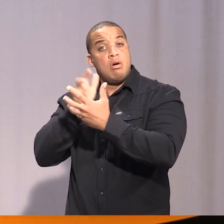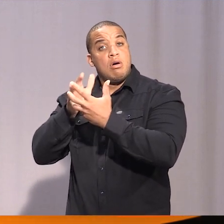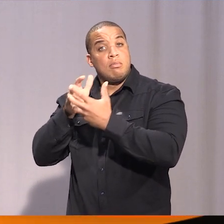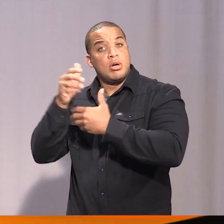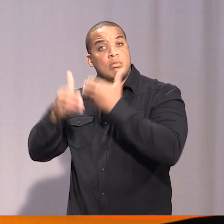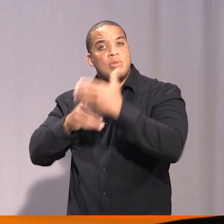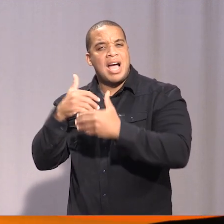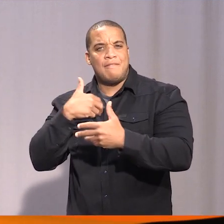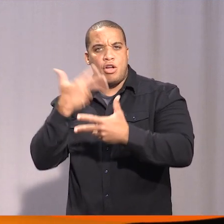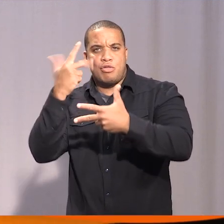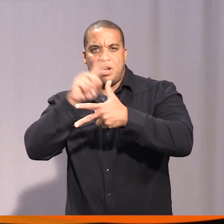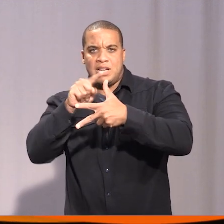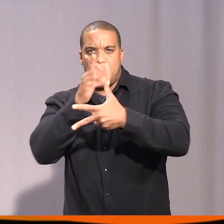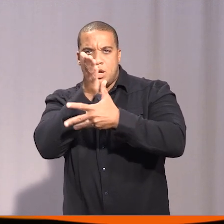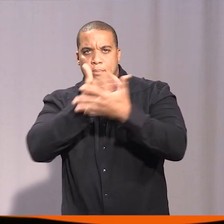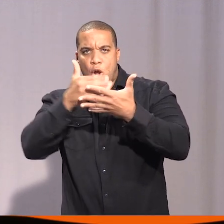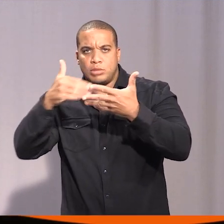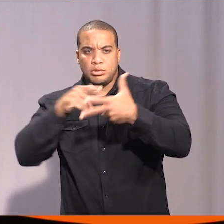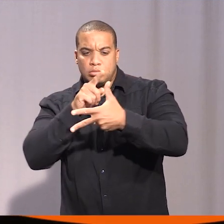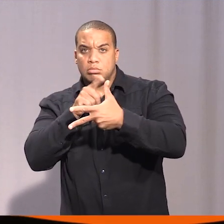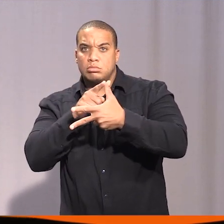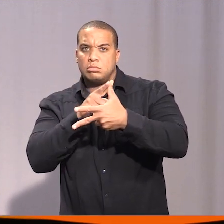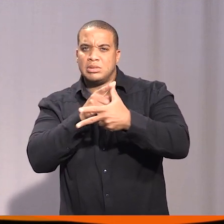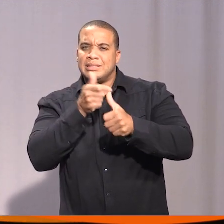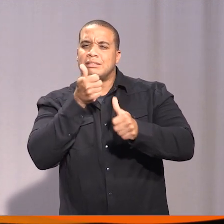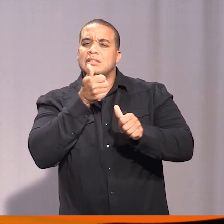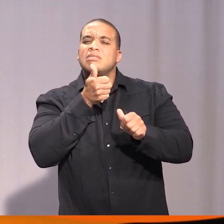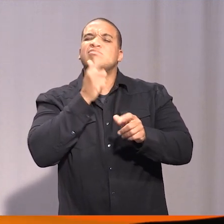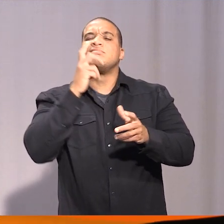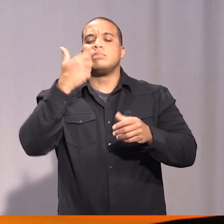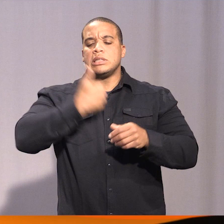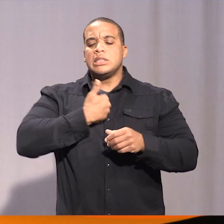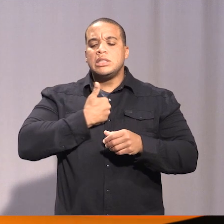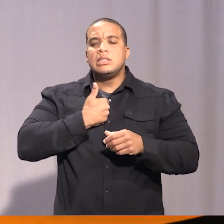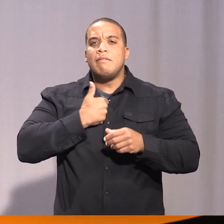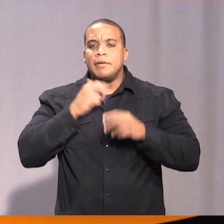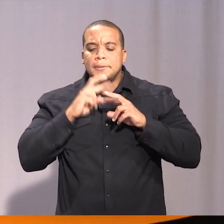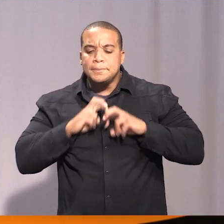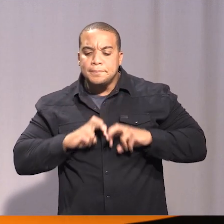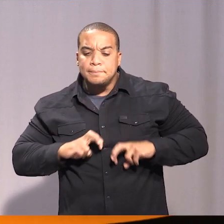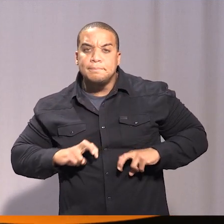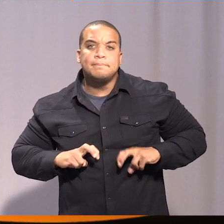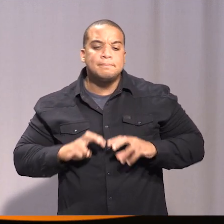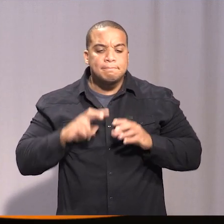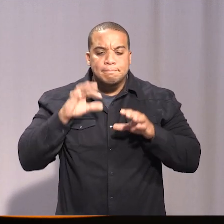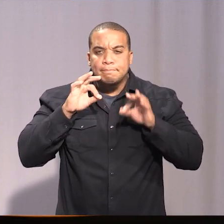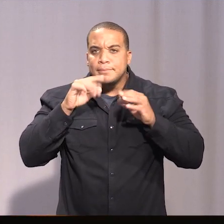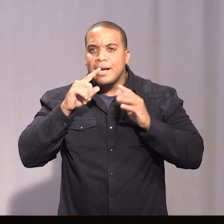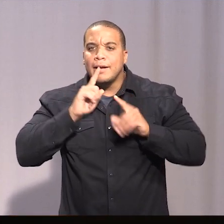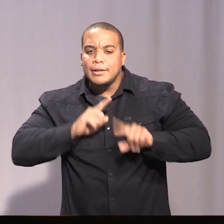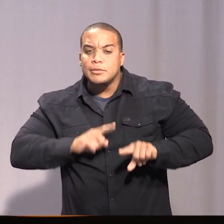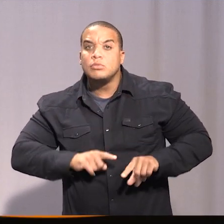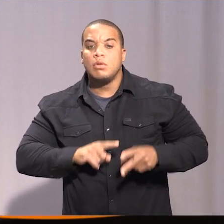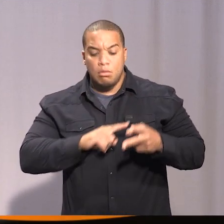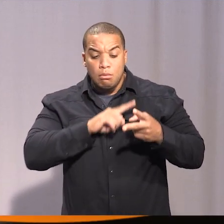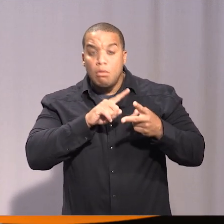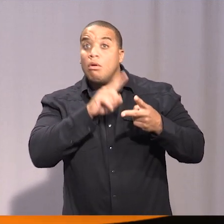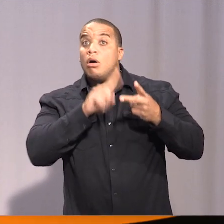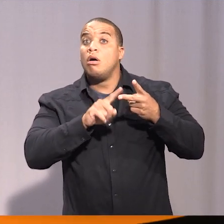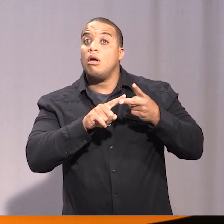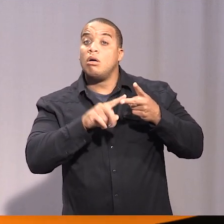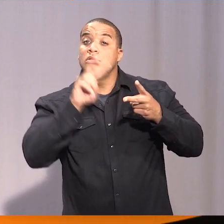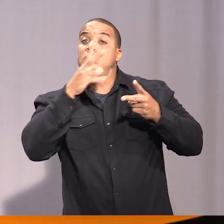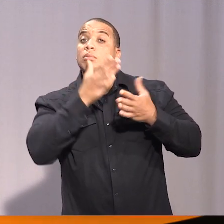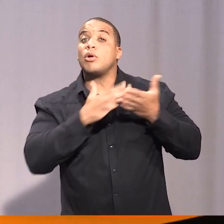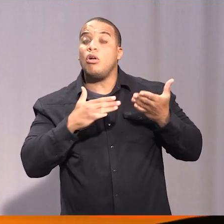has 3 parts. The first is self-identification, which we will go into in just a moment. The second